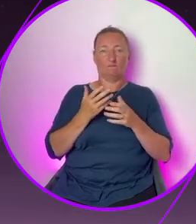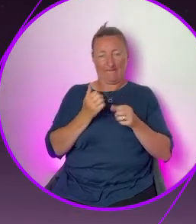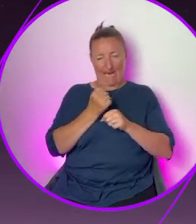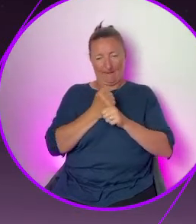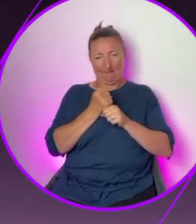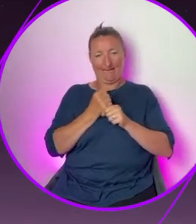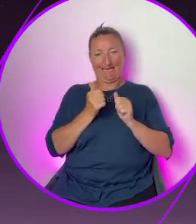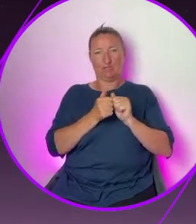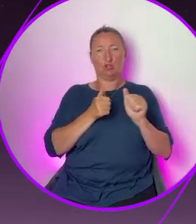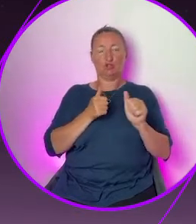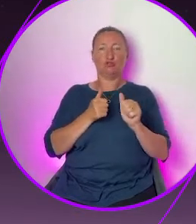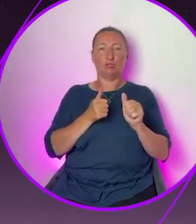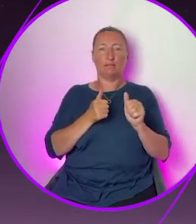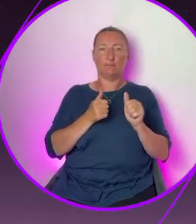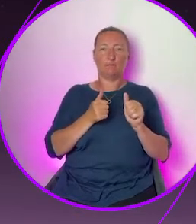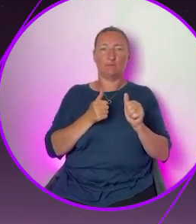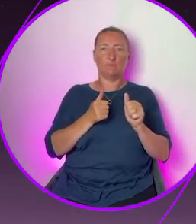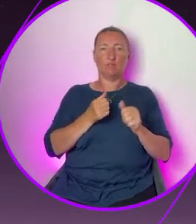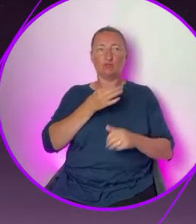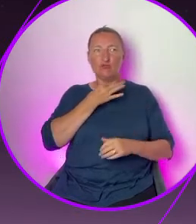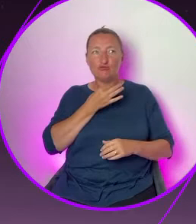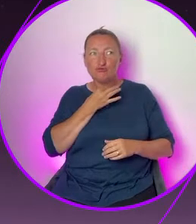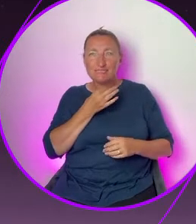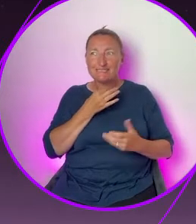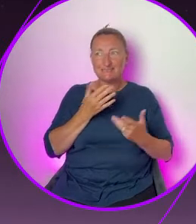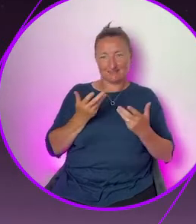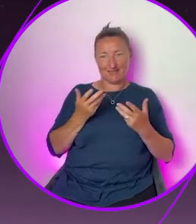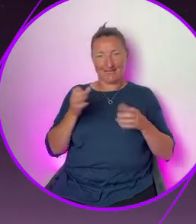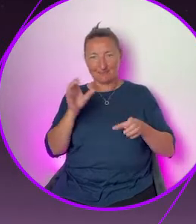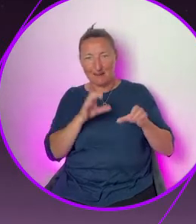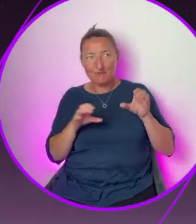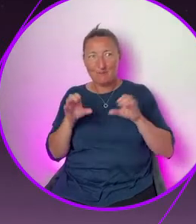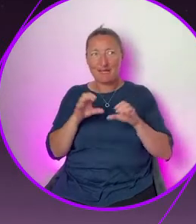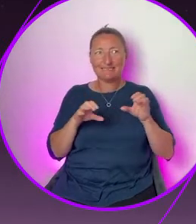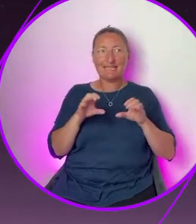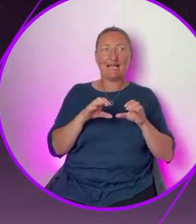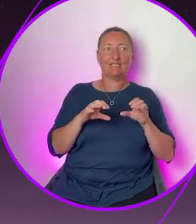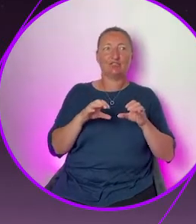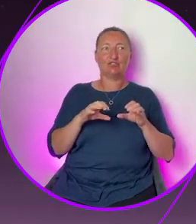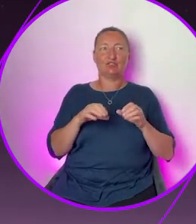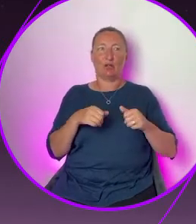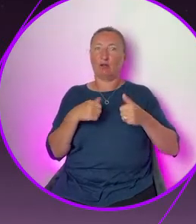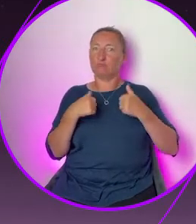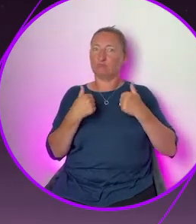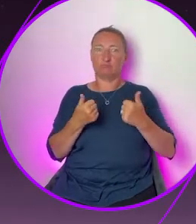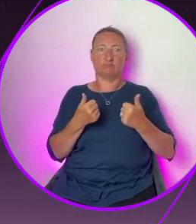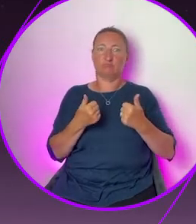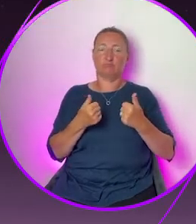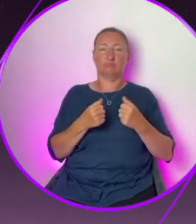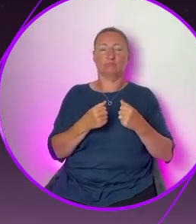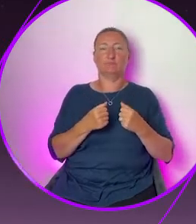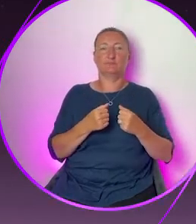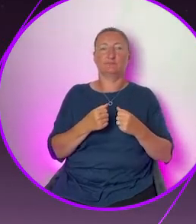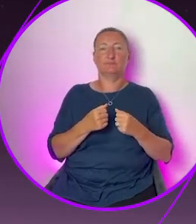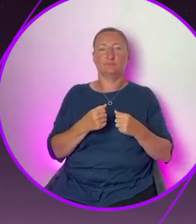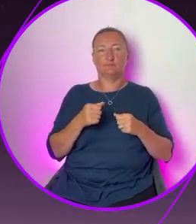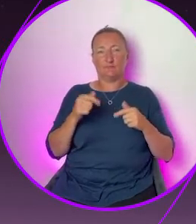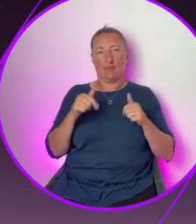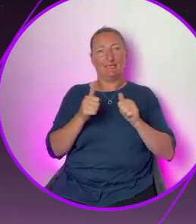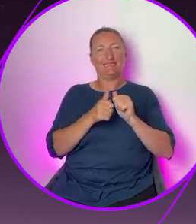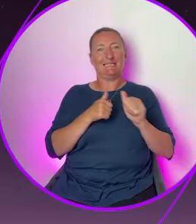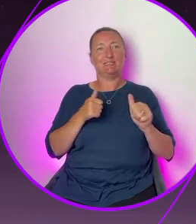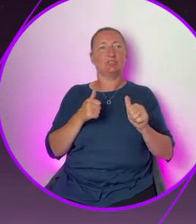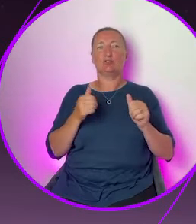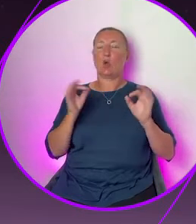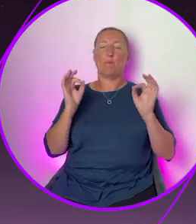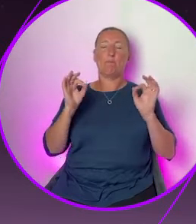cultural production where risk-taking and experimentation is taking place. So that is obviously not to say that this industry is a